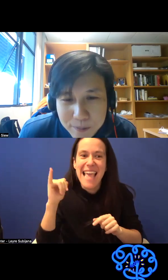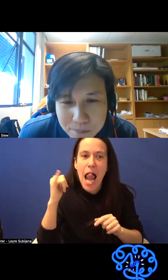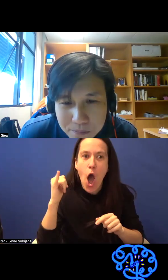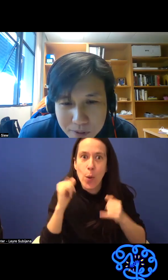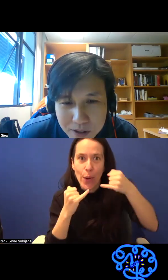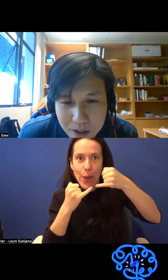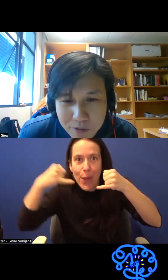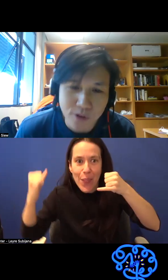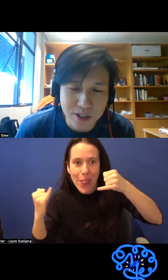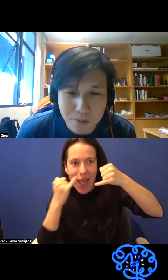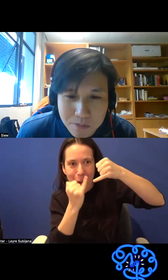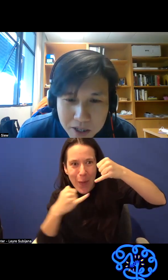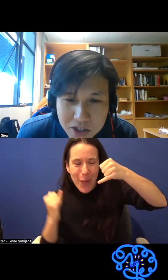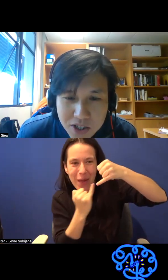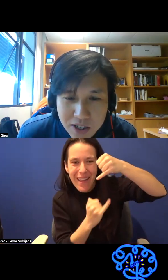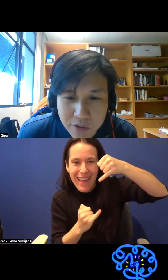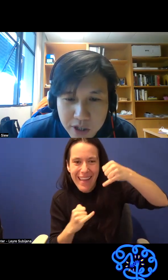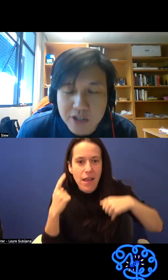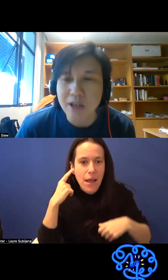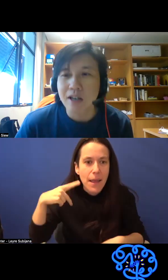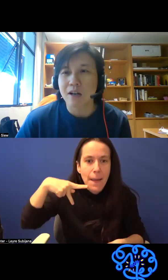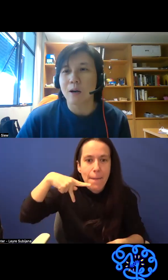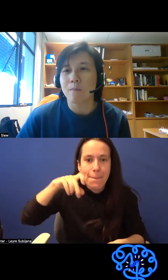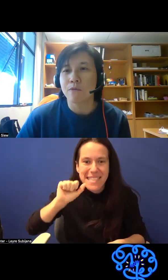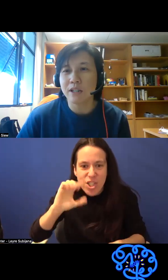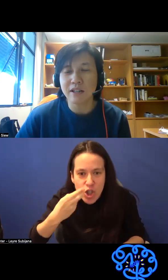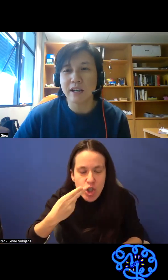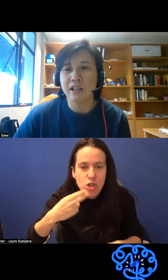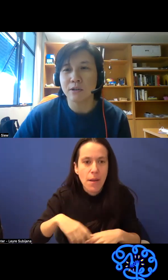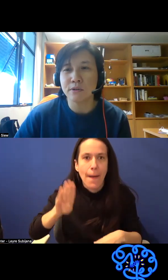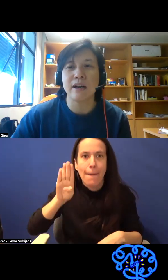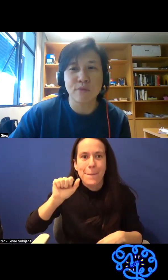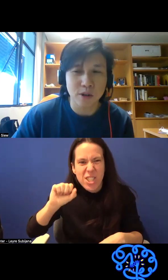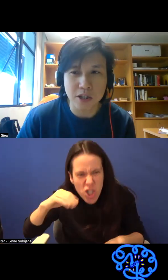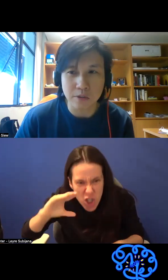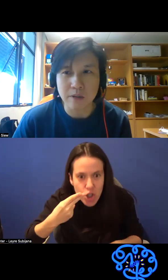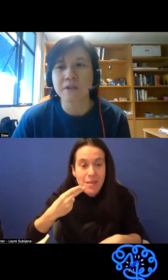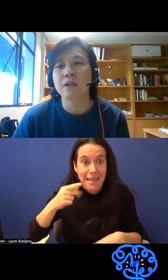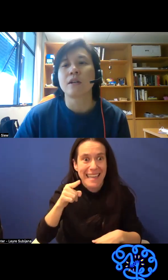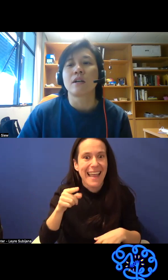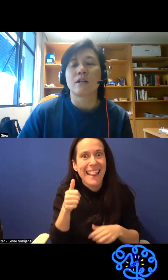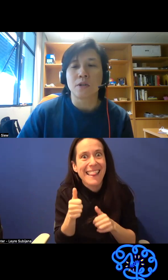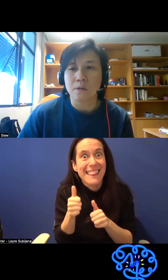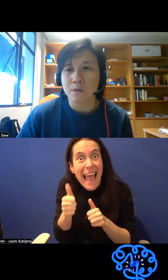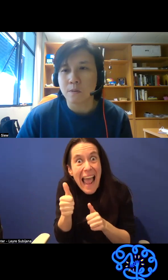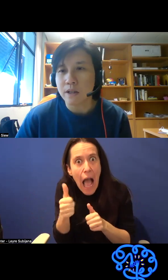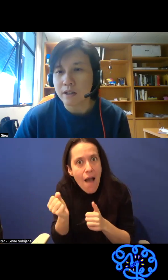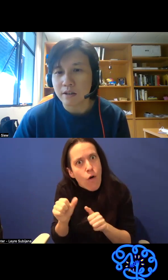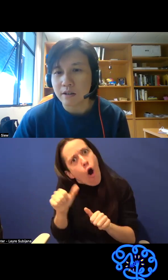like for example, beach and reach, we didn't yet include their phonological neighbors.